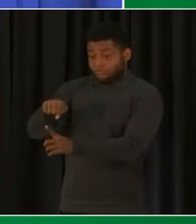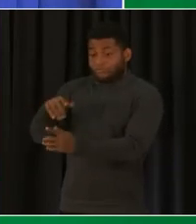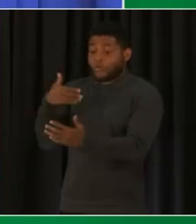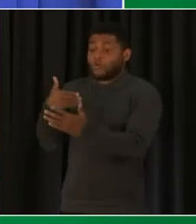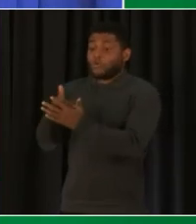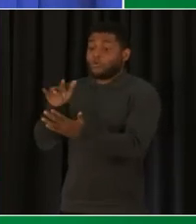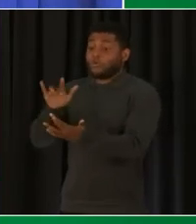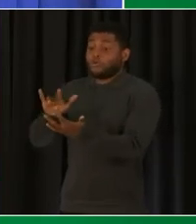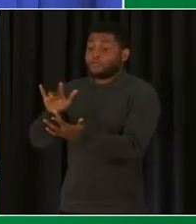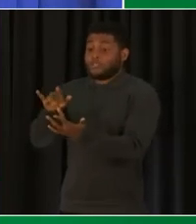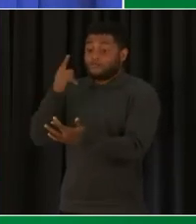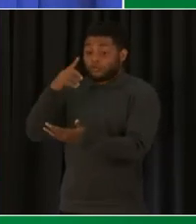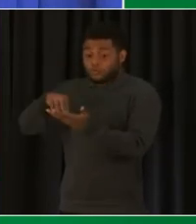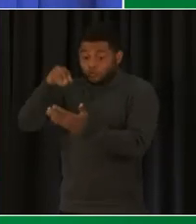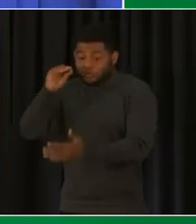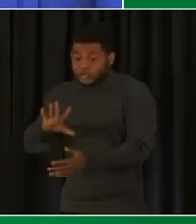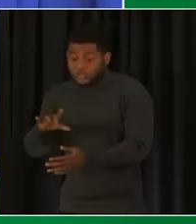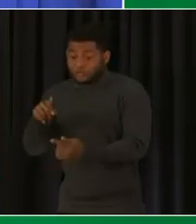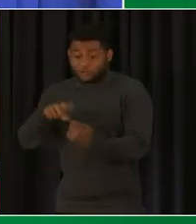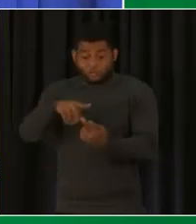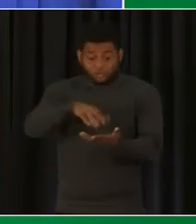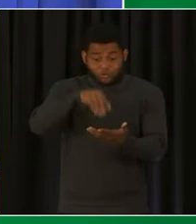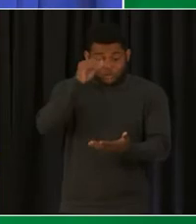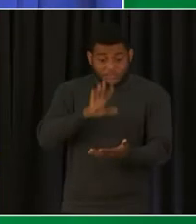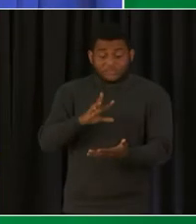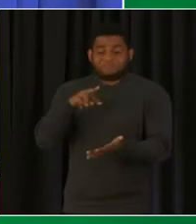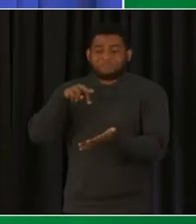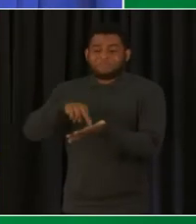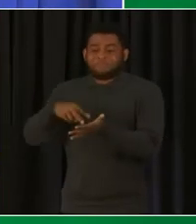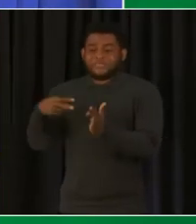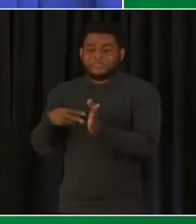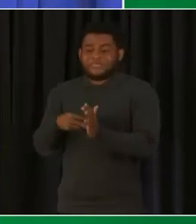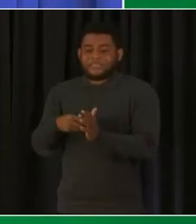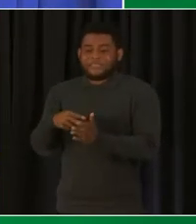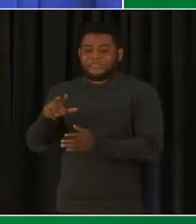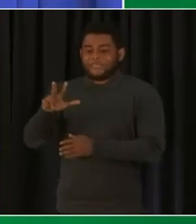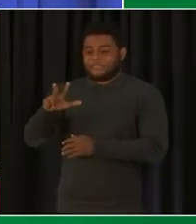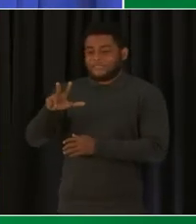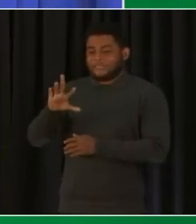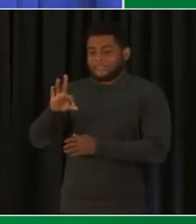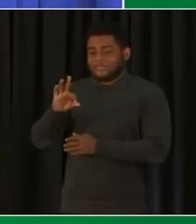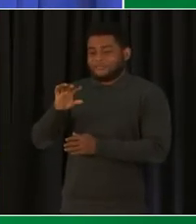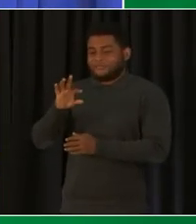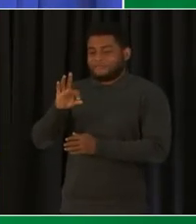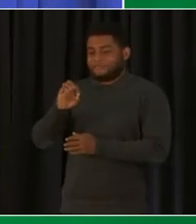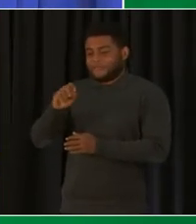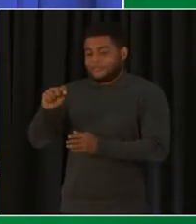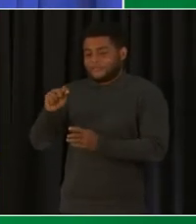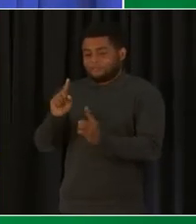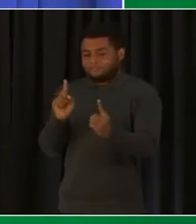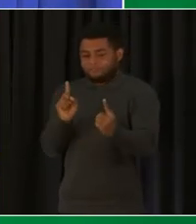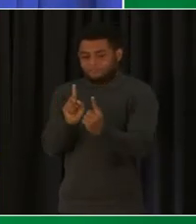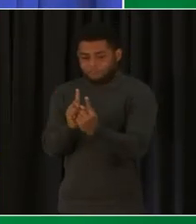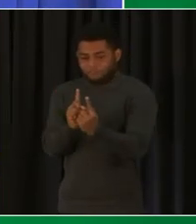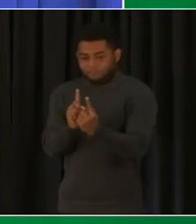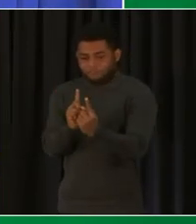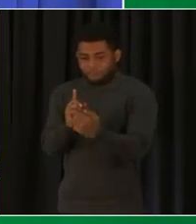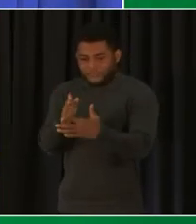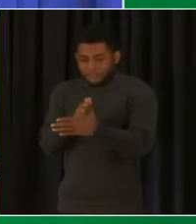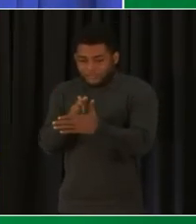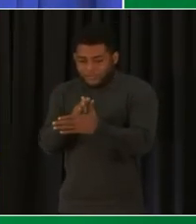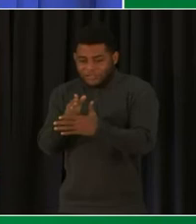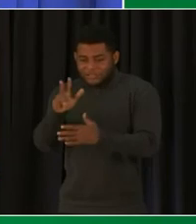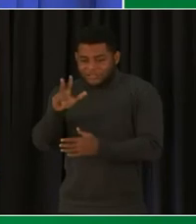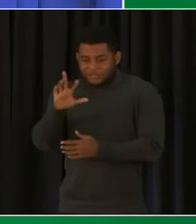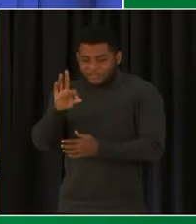of student to student being closer than 3 feet proximity. So within that